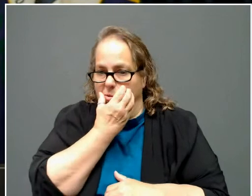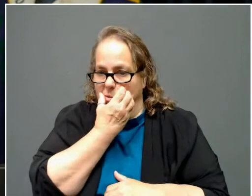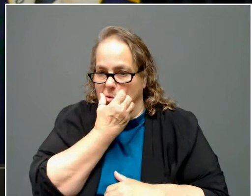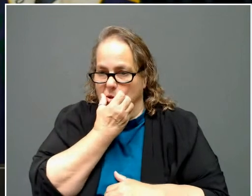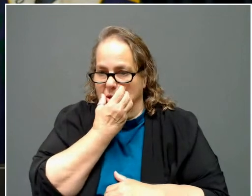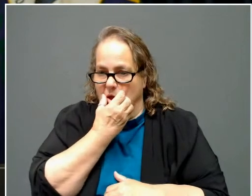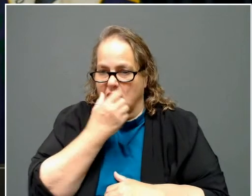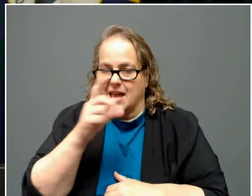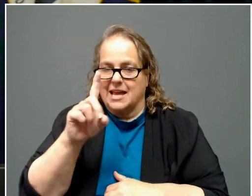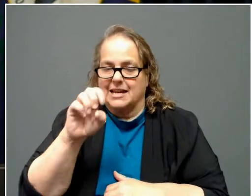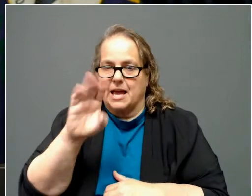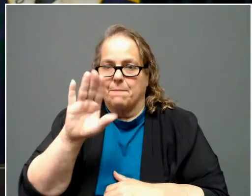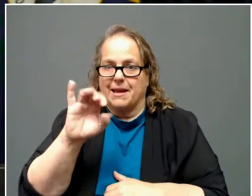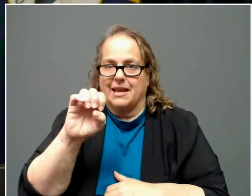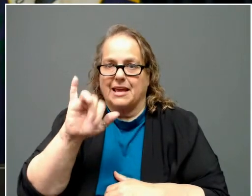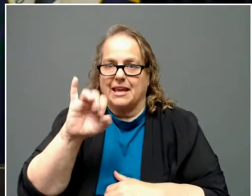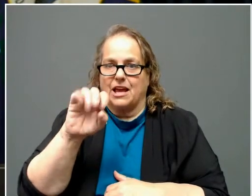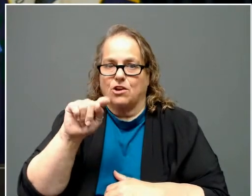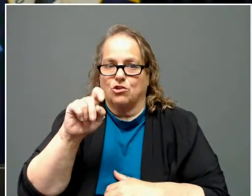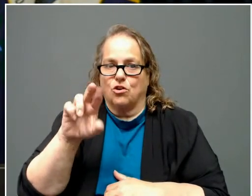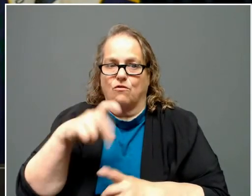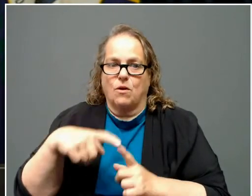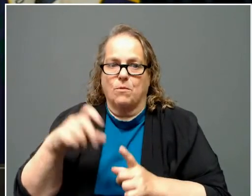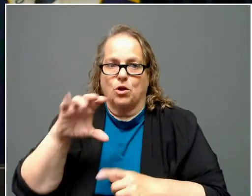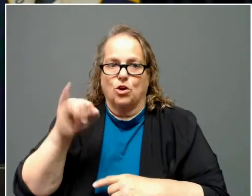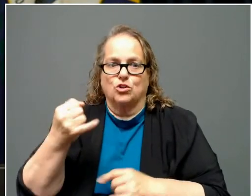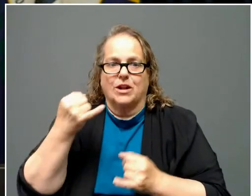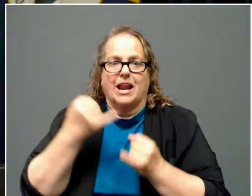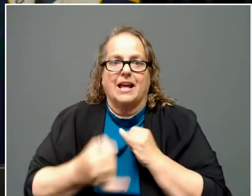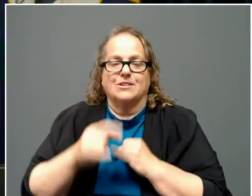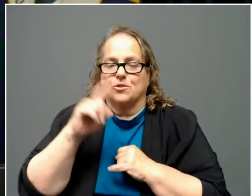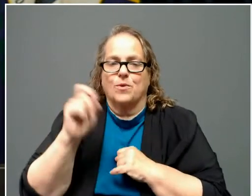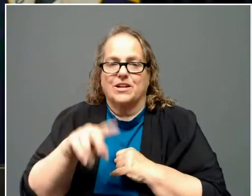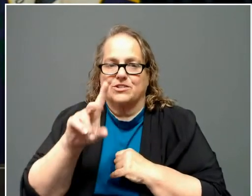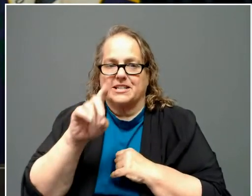Yetter from the Courier Journal. Last question, Debbie.